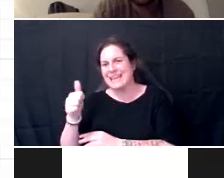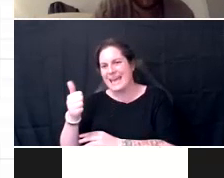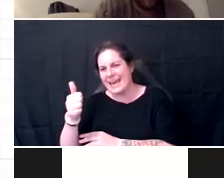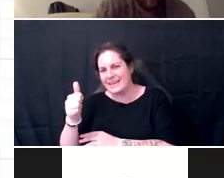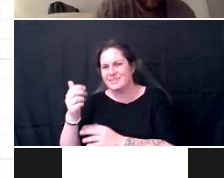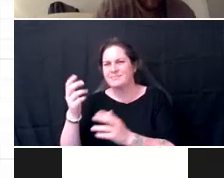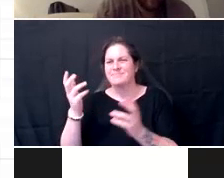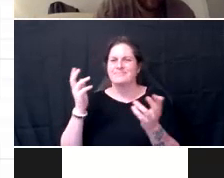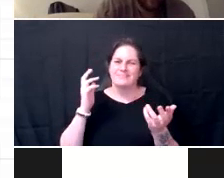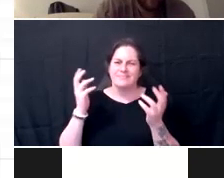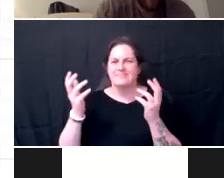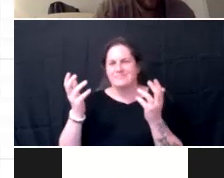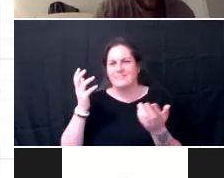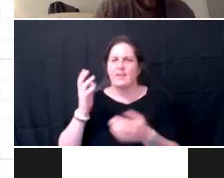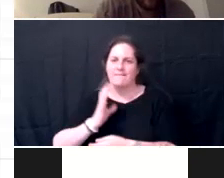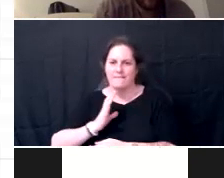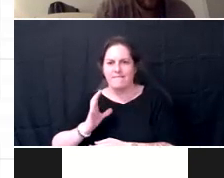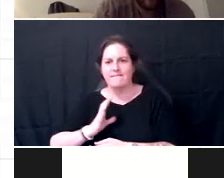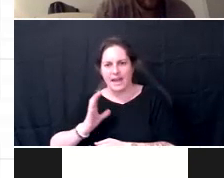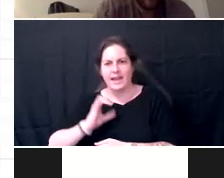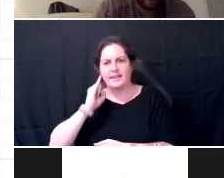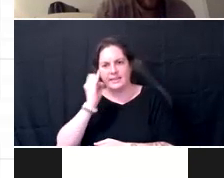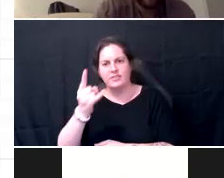As long as you indicated to me that's the value you were using,